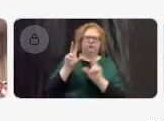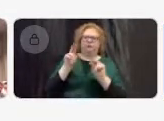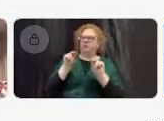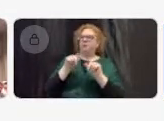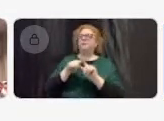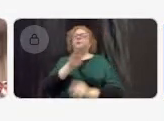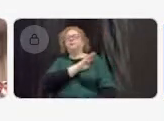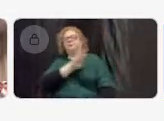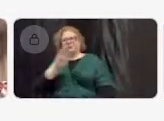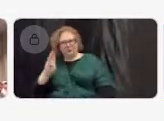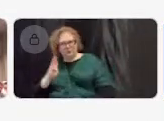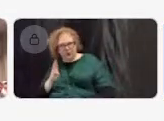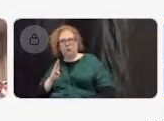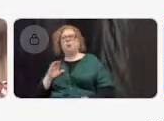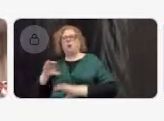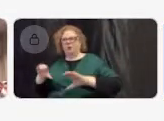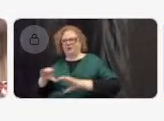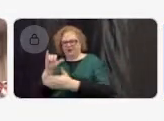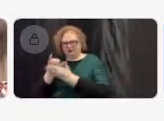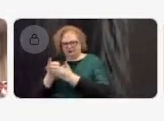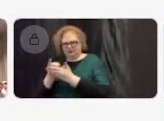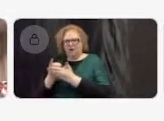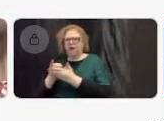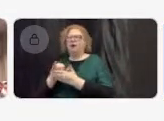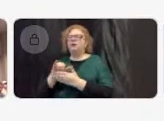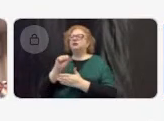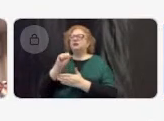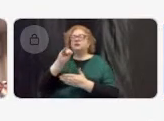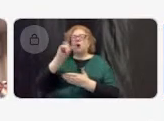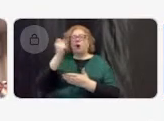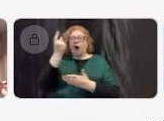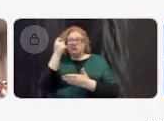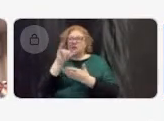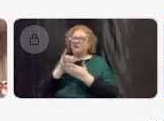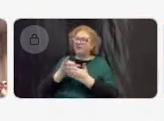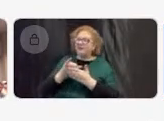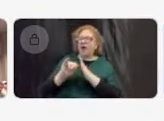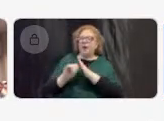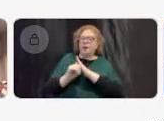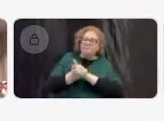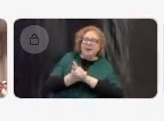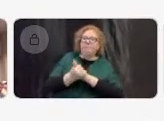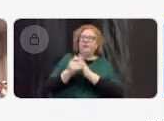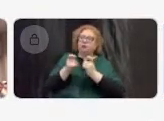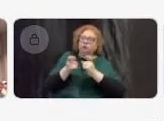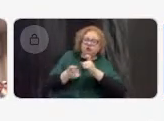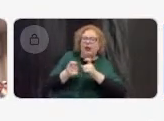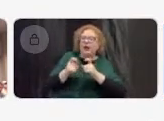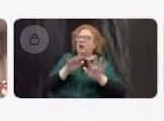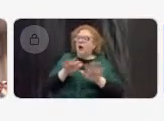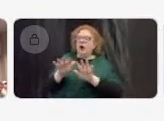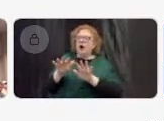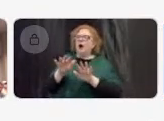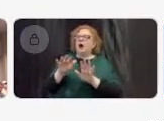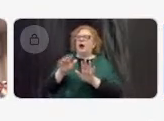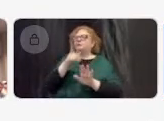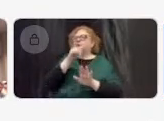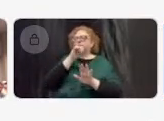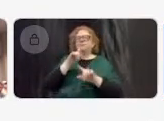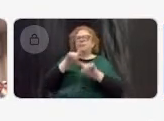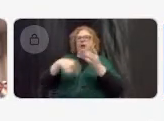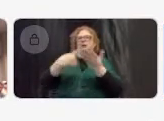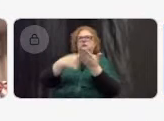plan amendment. I'm not going to give you all of them, but it's not new. It's happened before. The one I'm looking right now